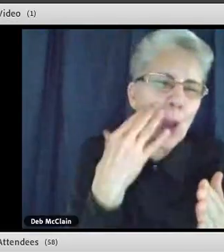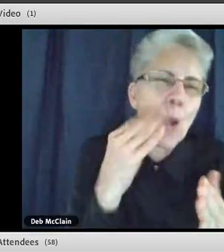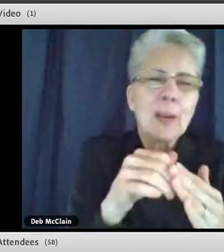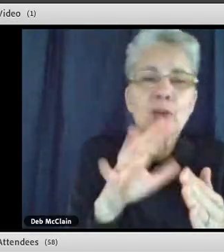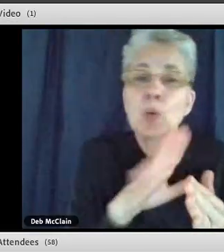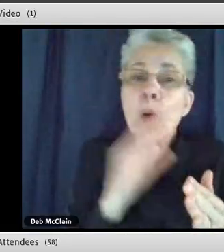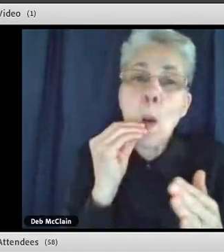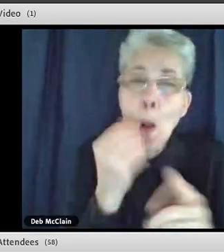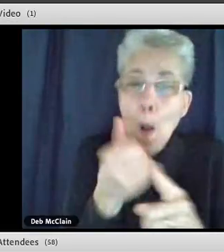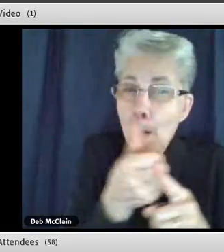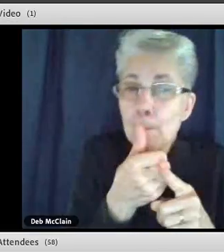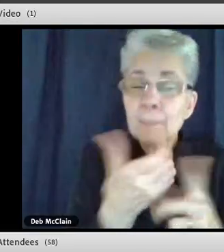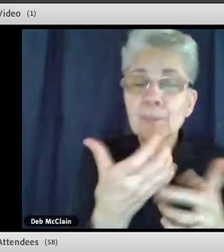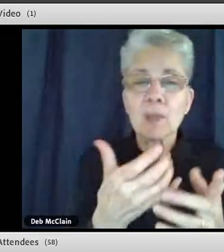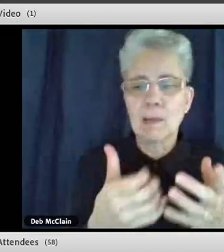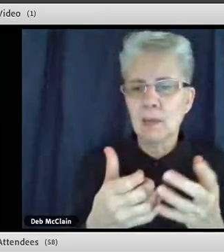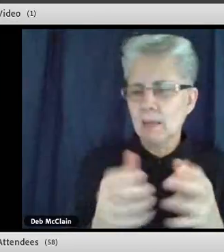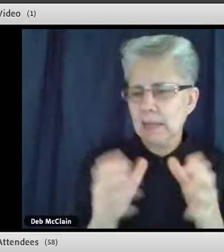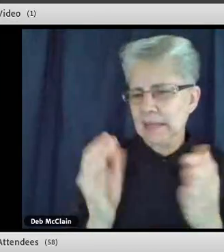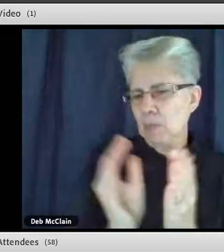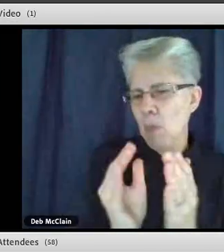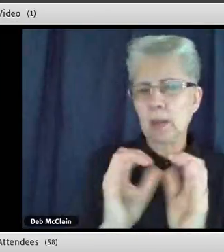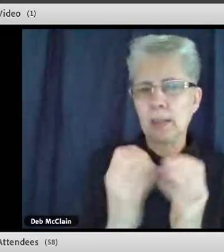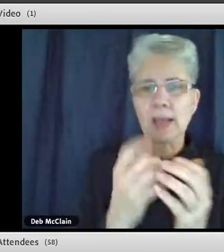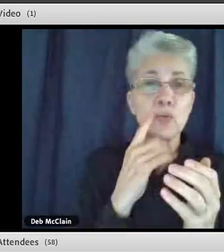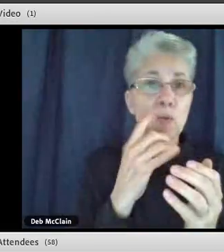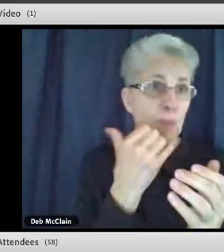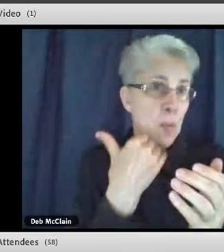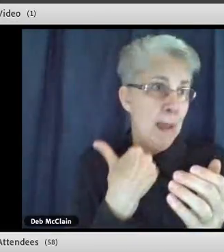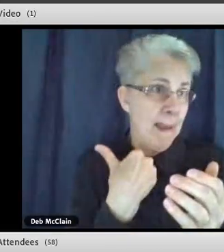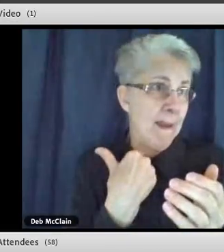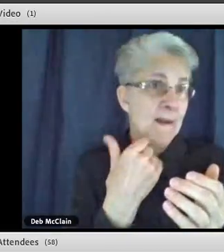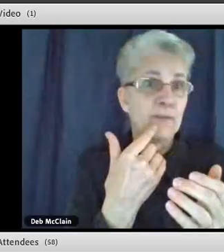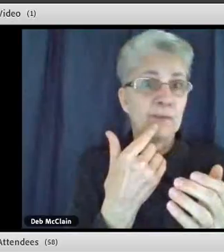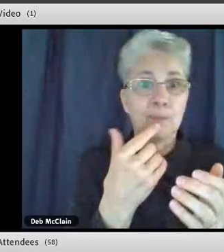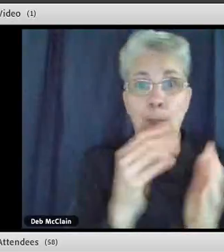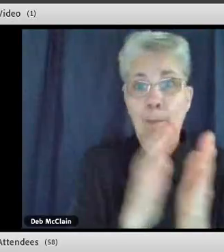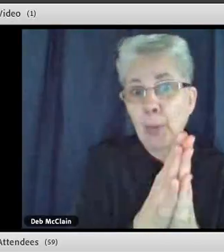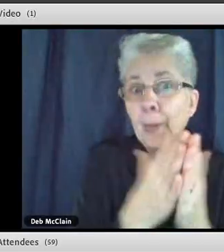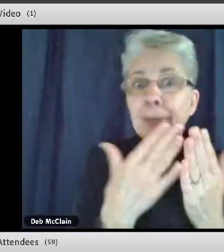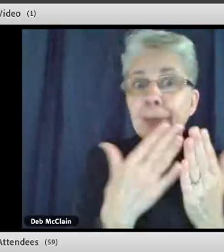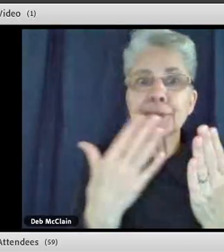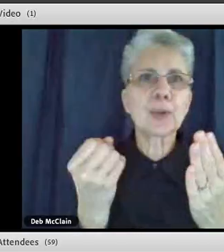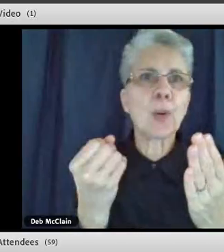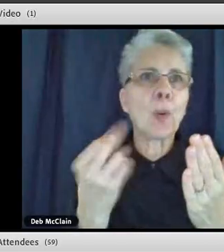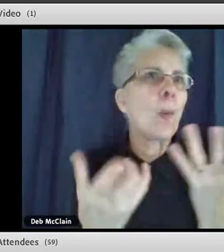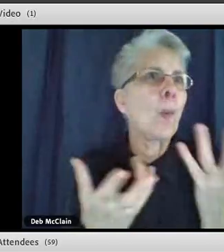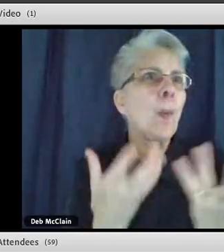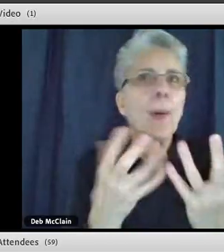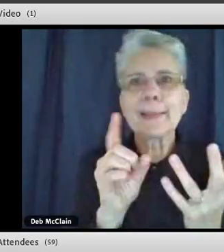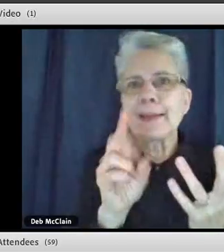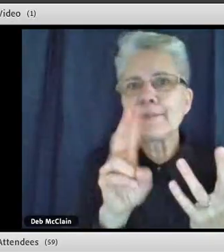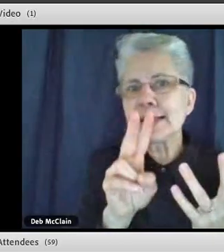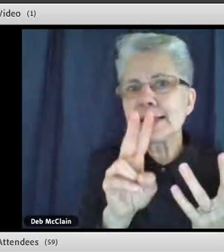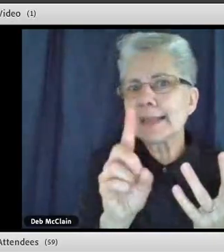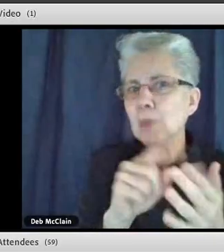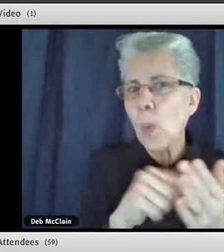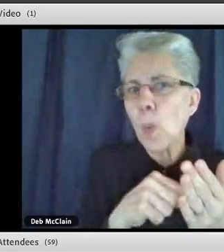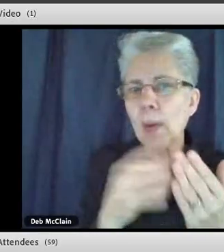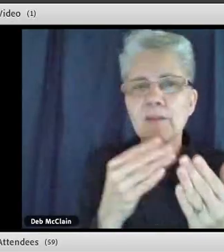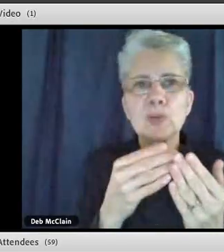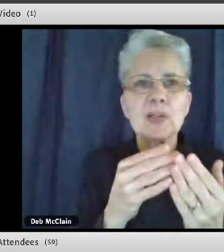home collections, you just kind of, if you do have like books or DVDs, etc., you just kind